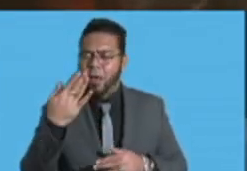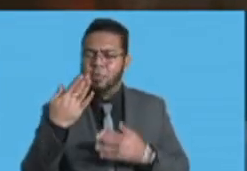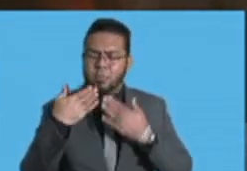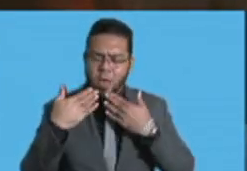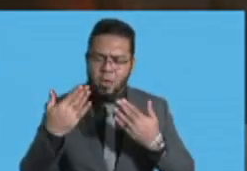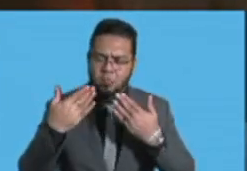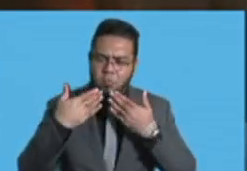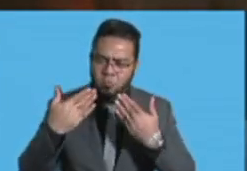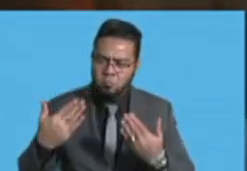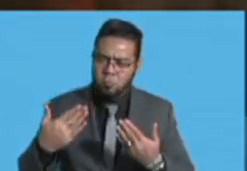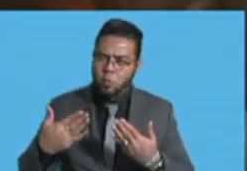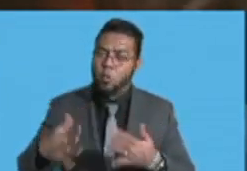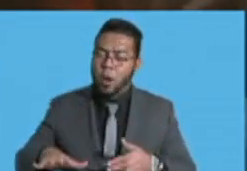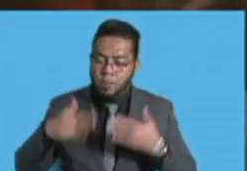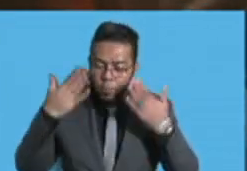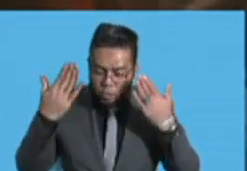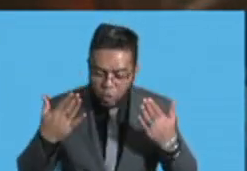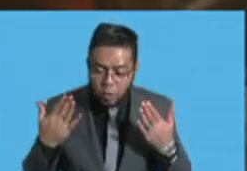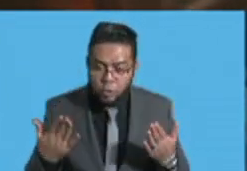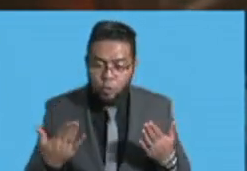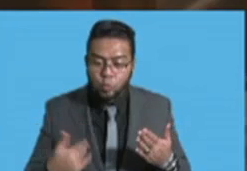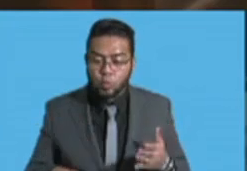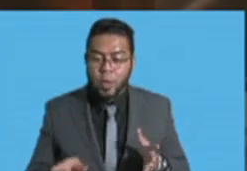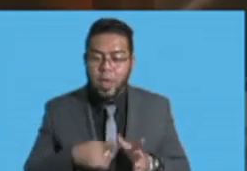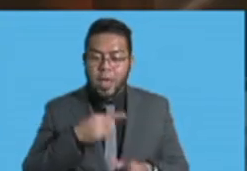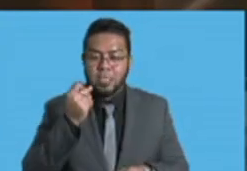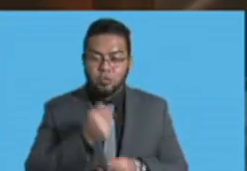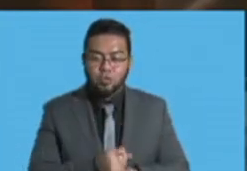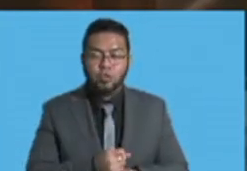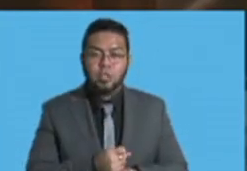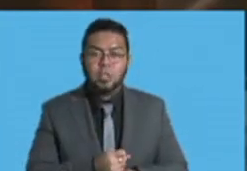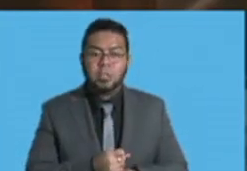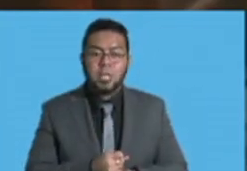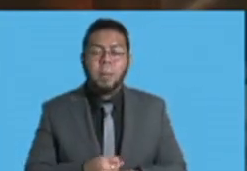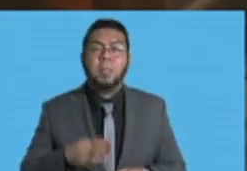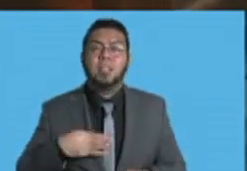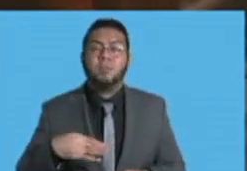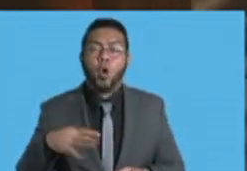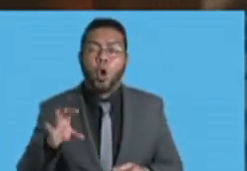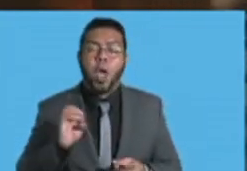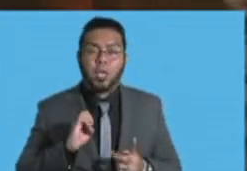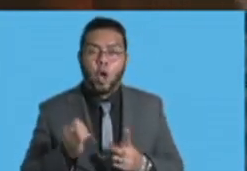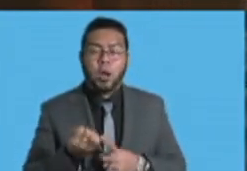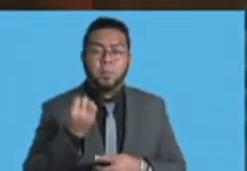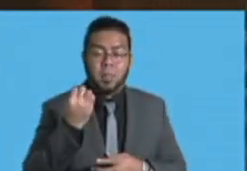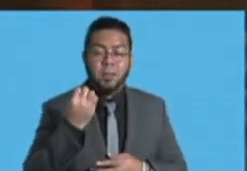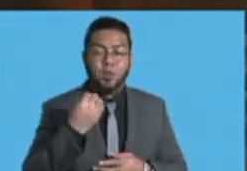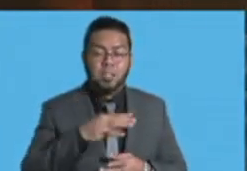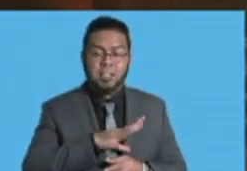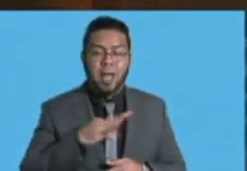thanks and appreciation to the Honourable Attorney General and Minister for Economy and his staff